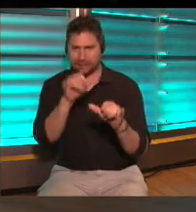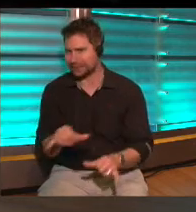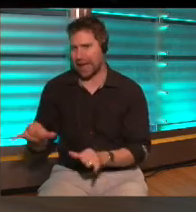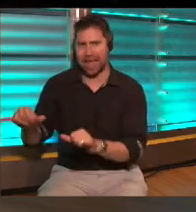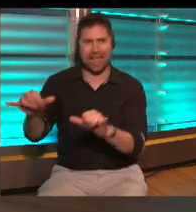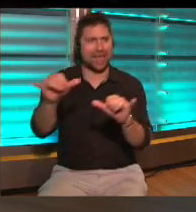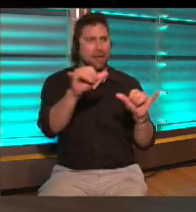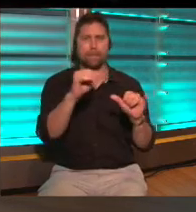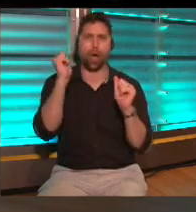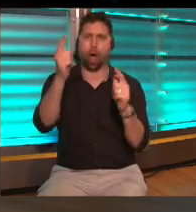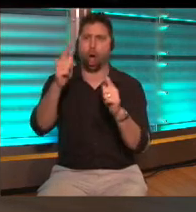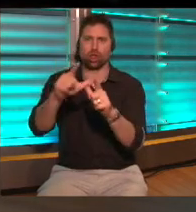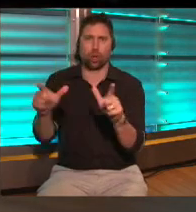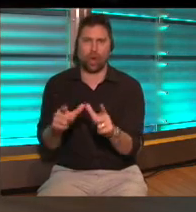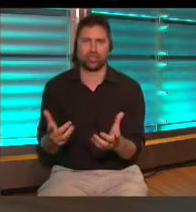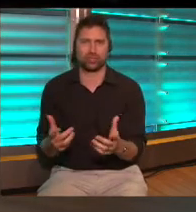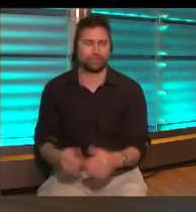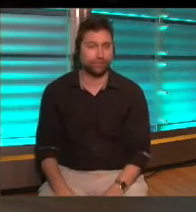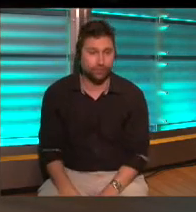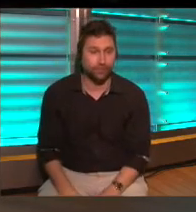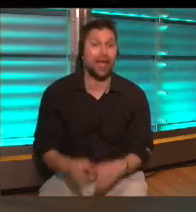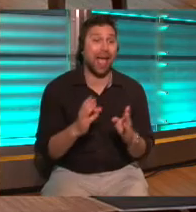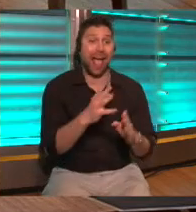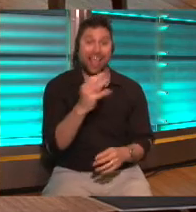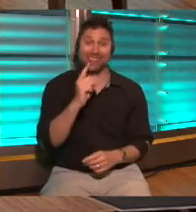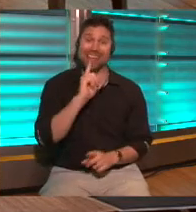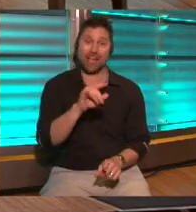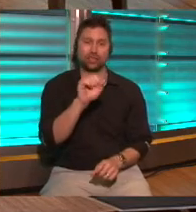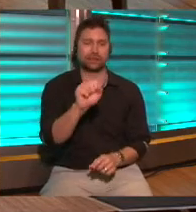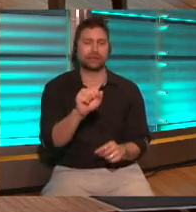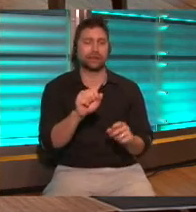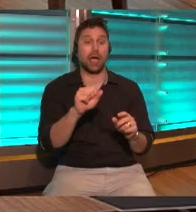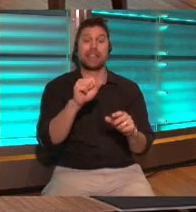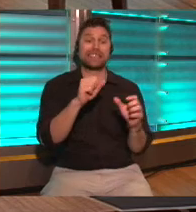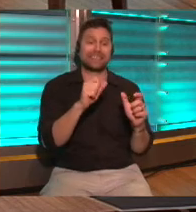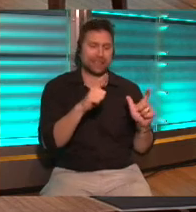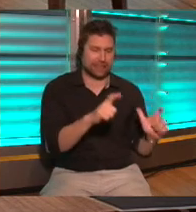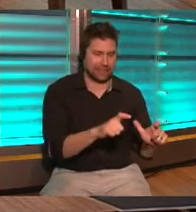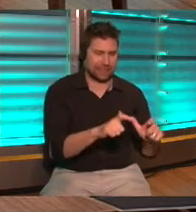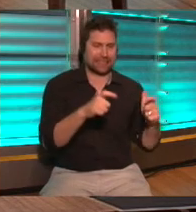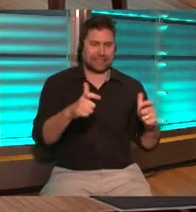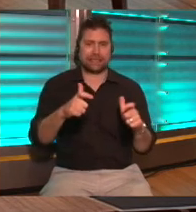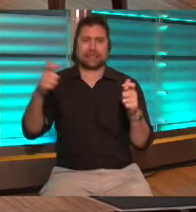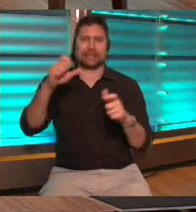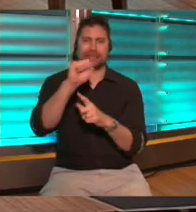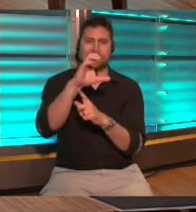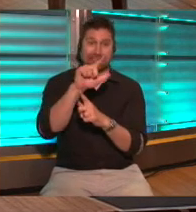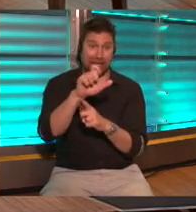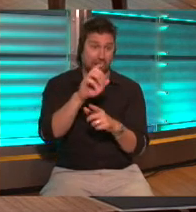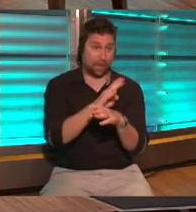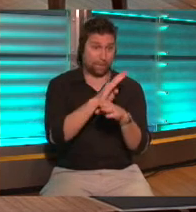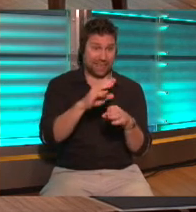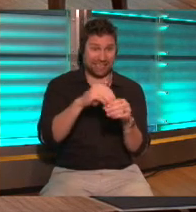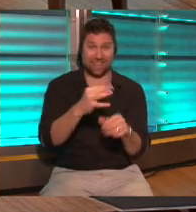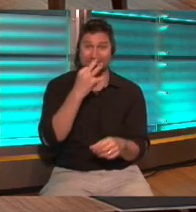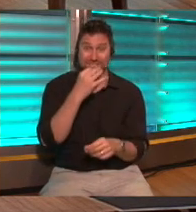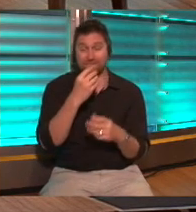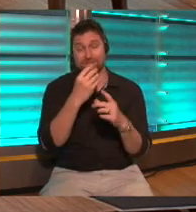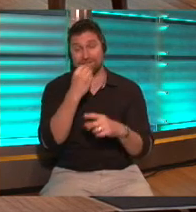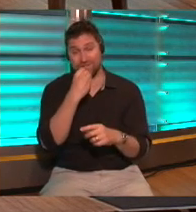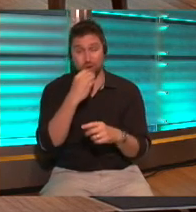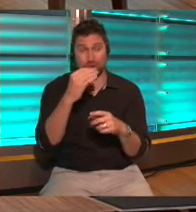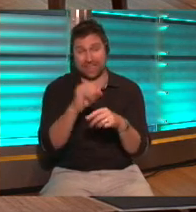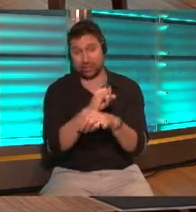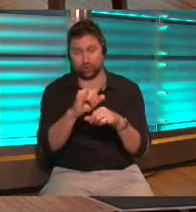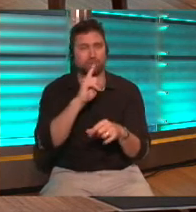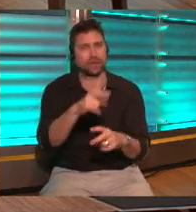every location. The answer is scaling a business, particularly in the food industry, is difficult. Mm-hmm. And